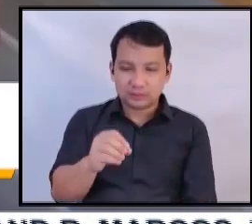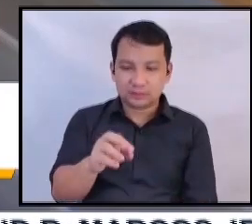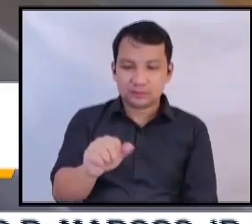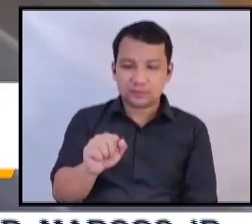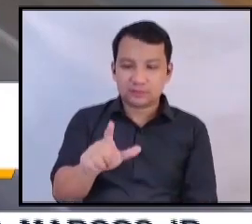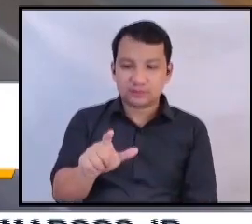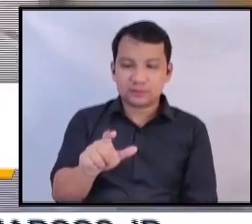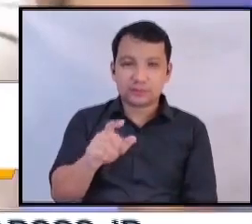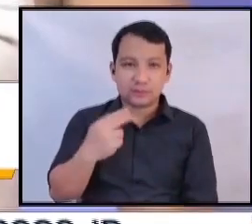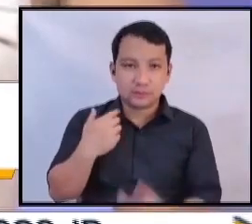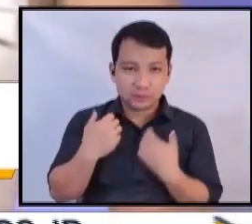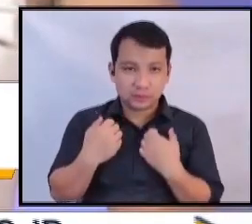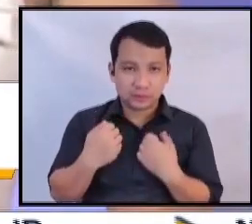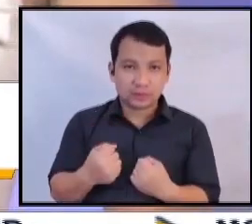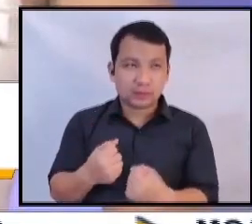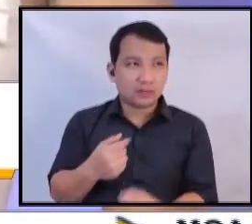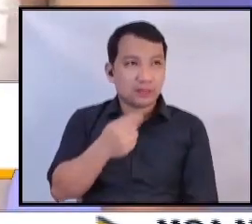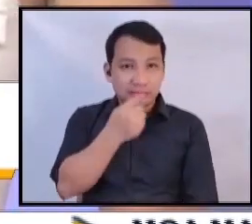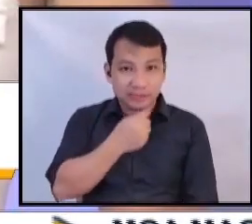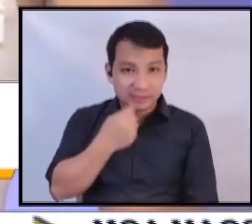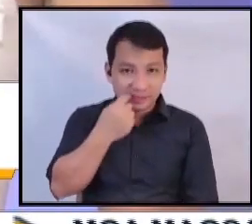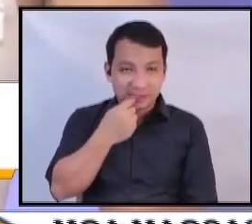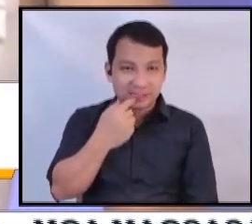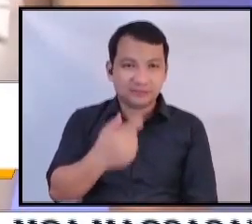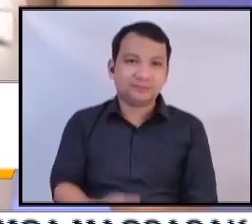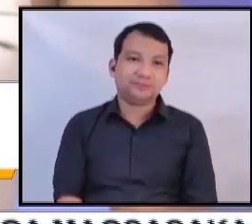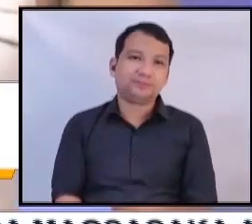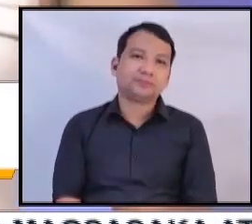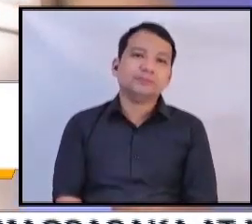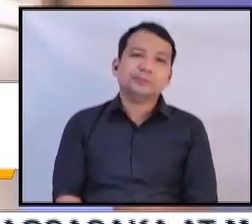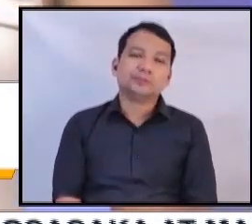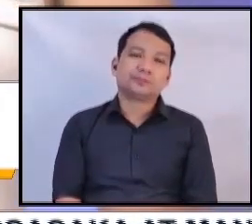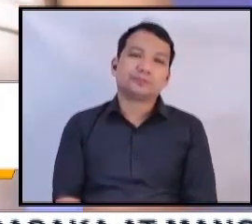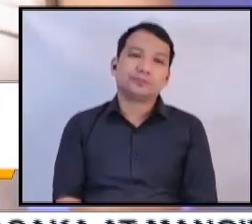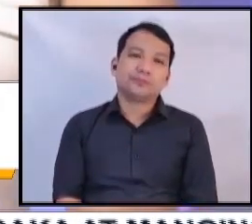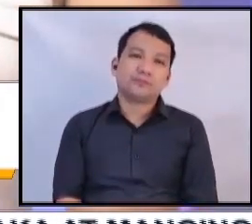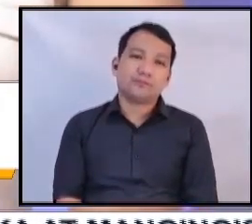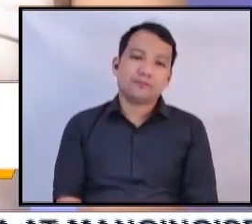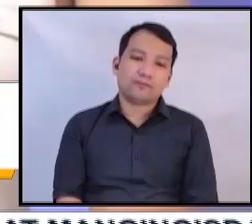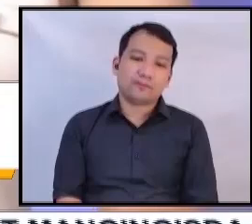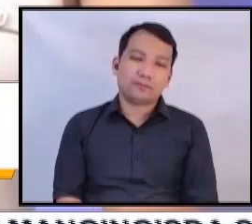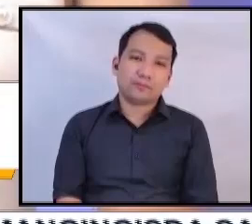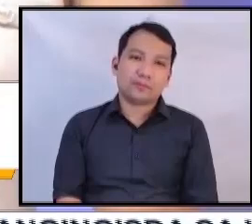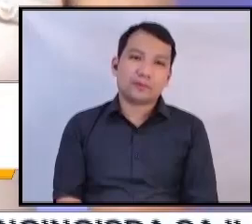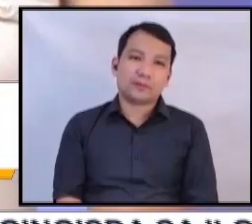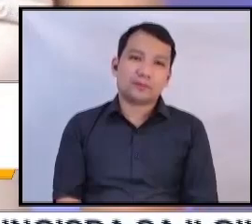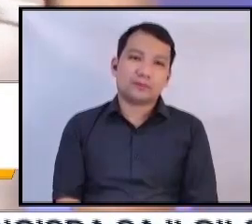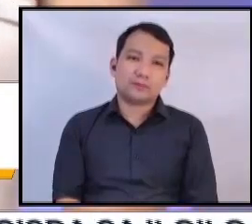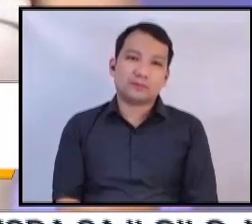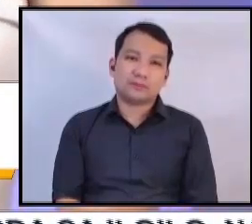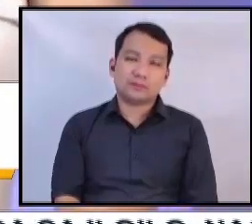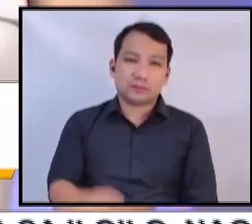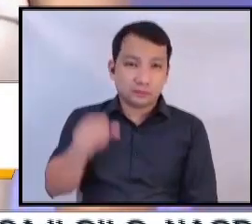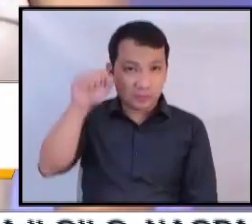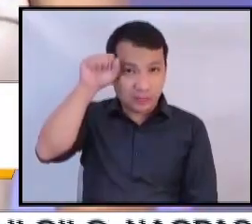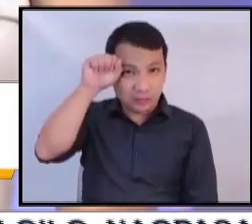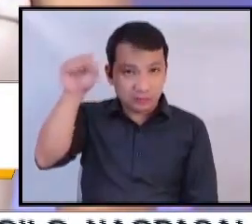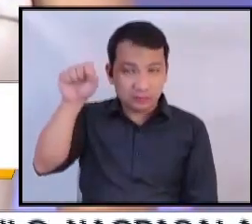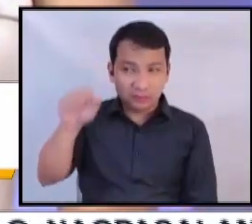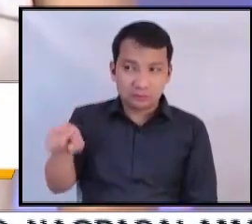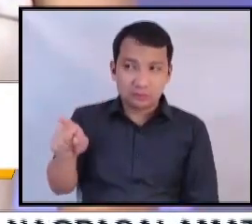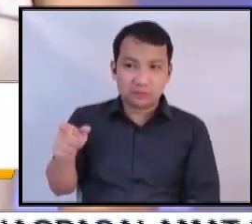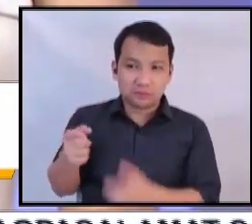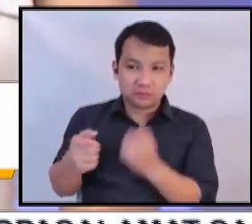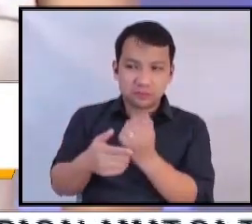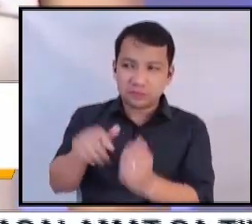Okay, alam mo, natutuwa ako sa sagot ni Jasmine doon sa Q&A. About Soji, diba? Bill, talagang very, very timely.